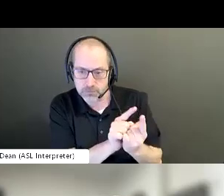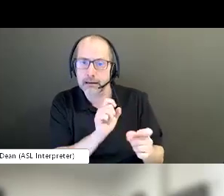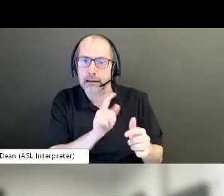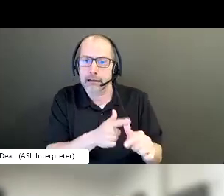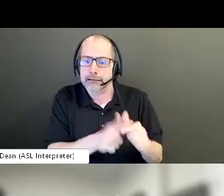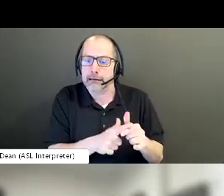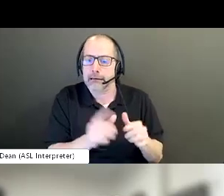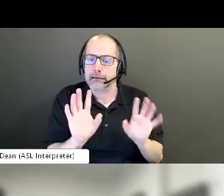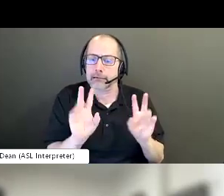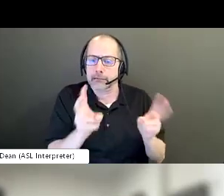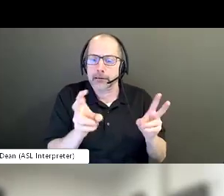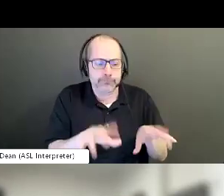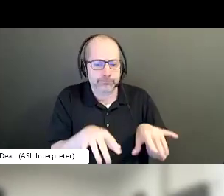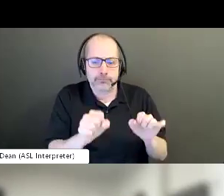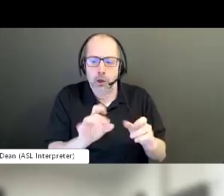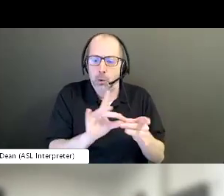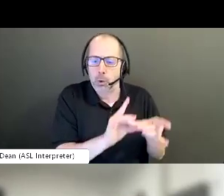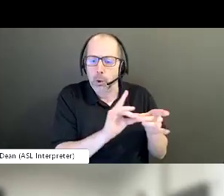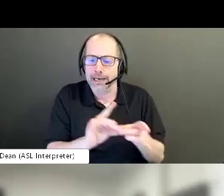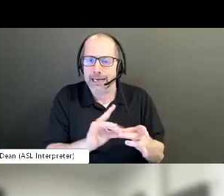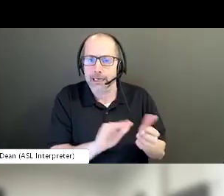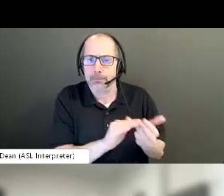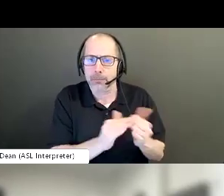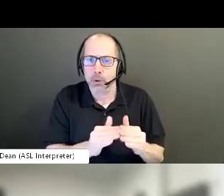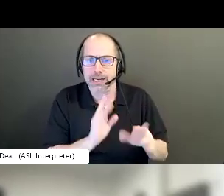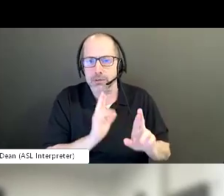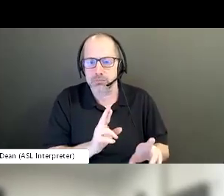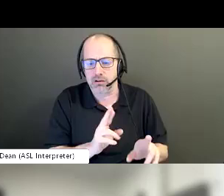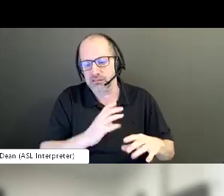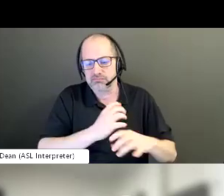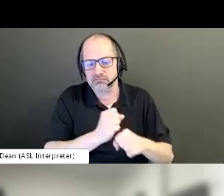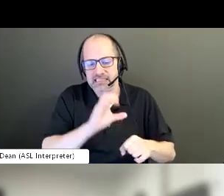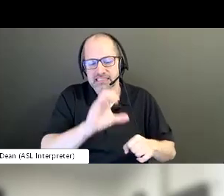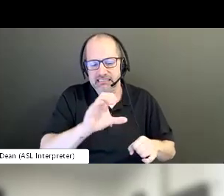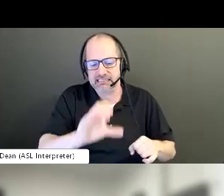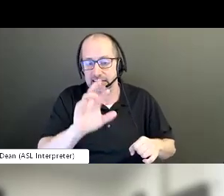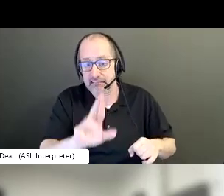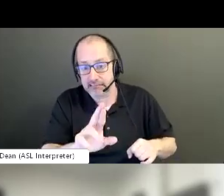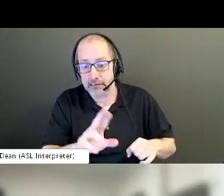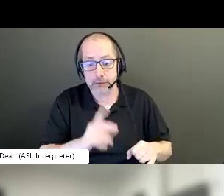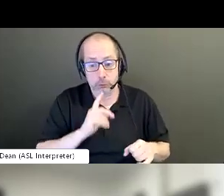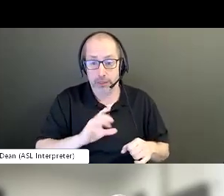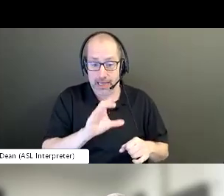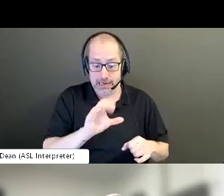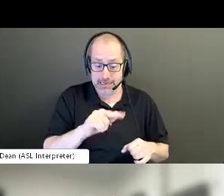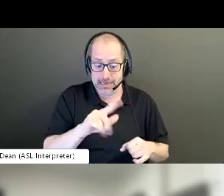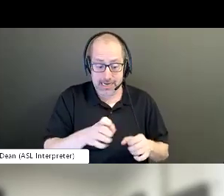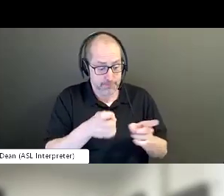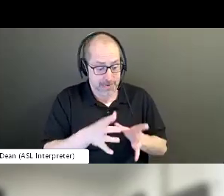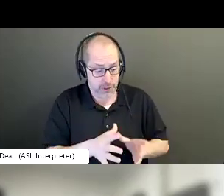community response, or CCRs. So these case managers really work closely with